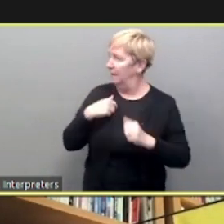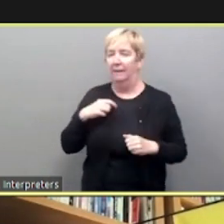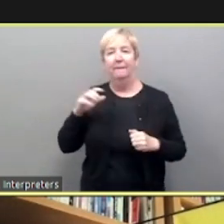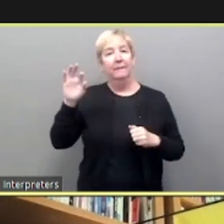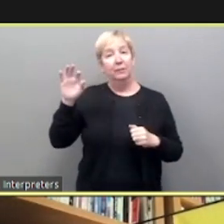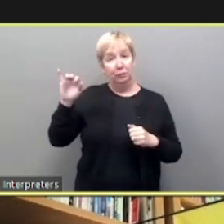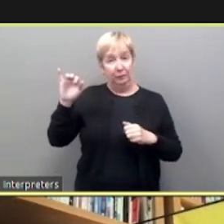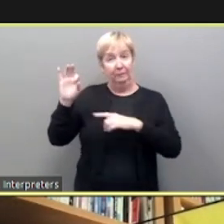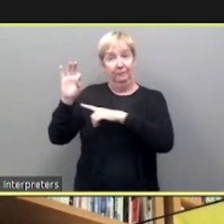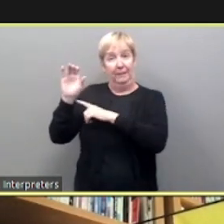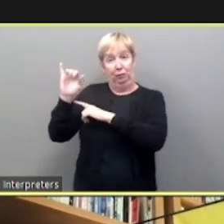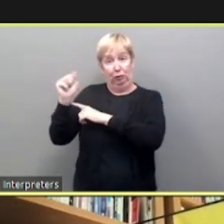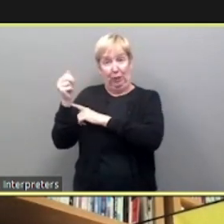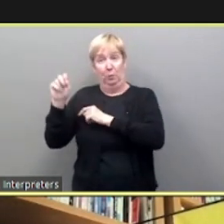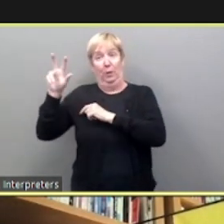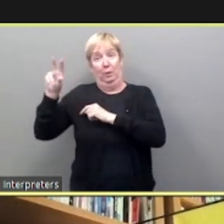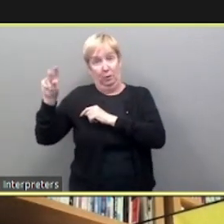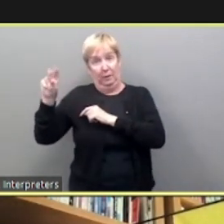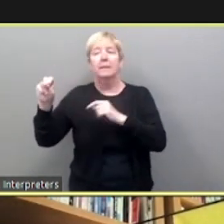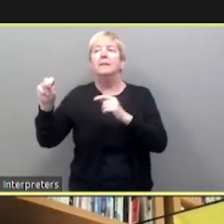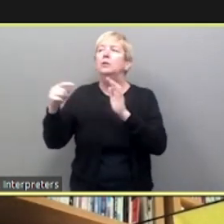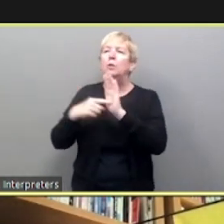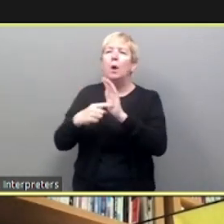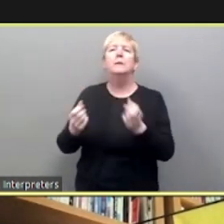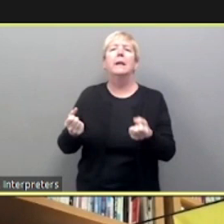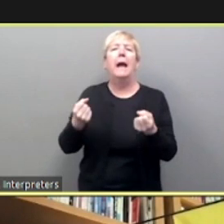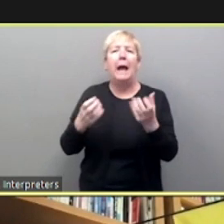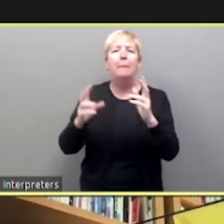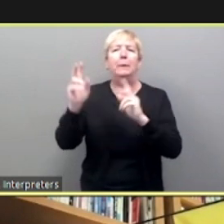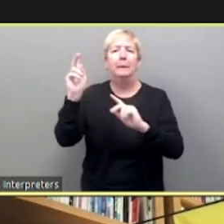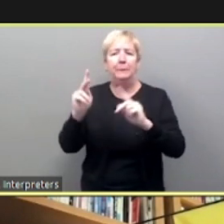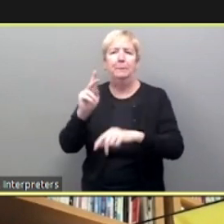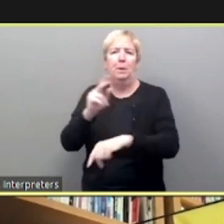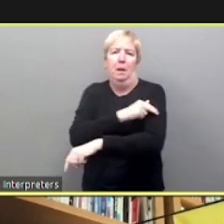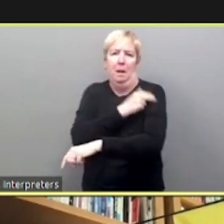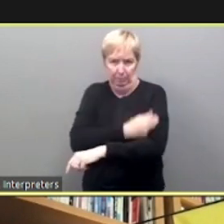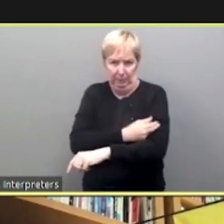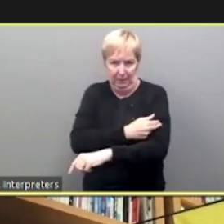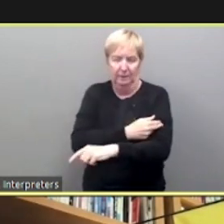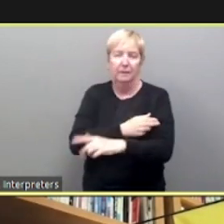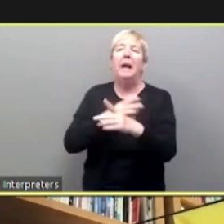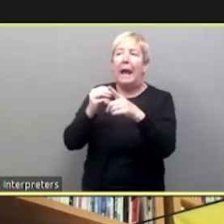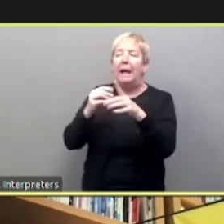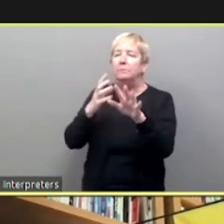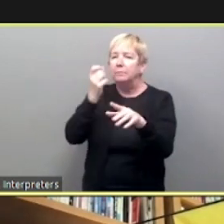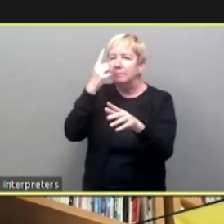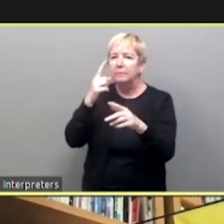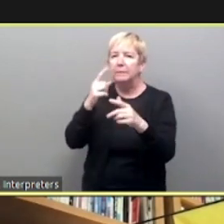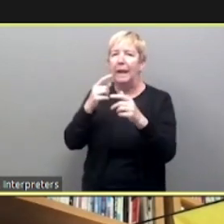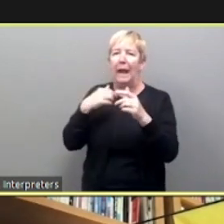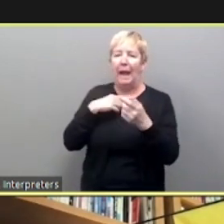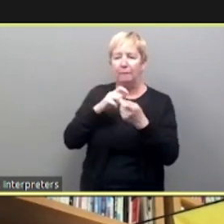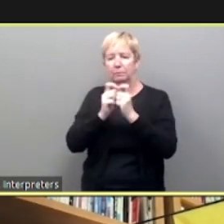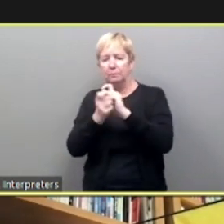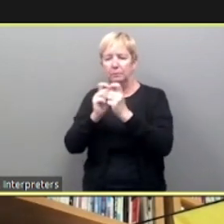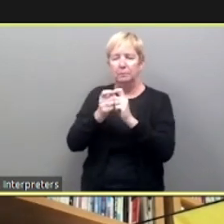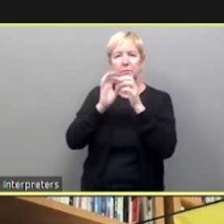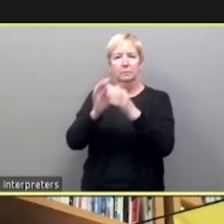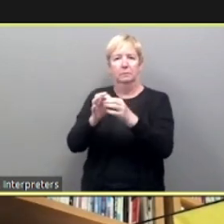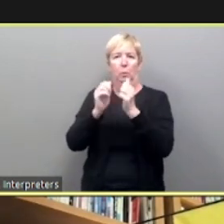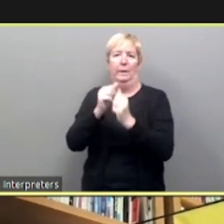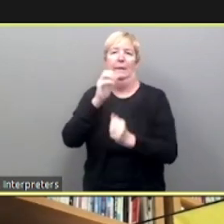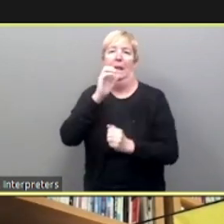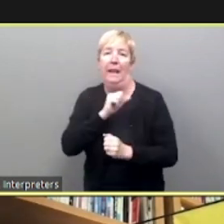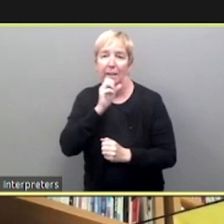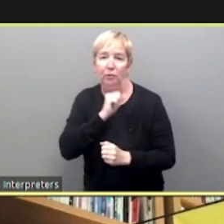of hospitalizations, the rate. So, and they're adjusted for age. So it wouldn't matter if you had more or less